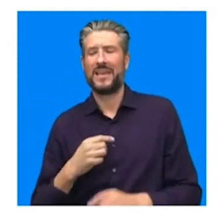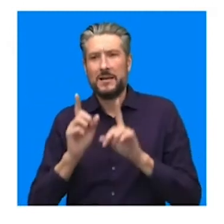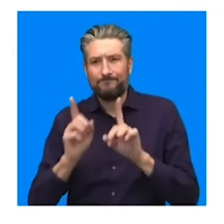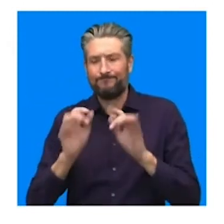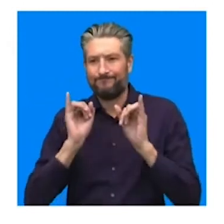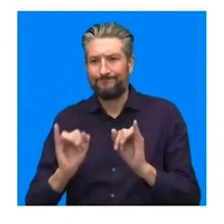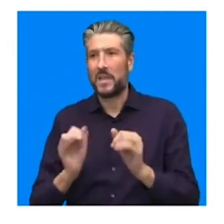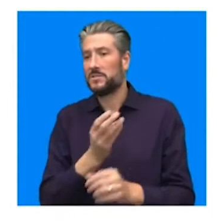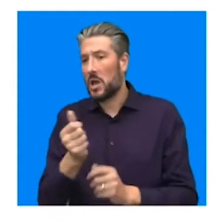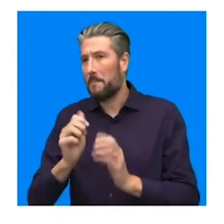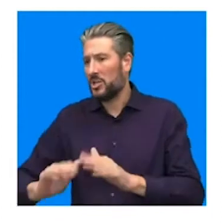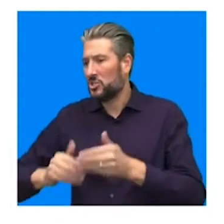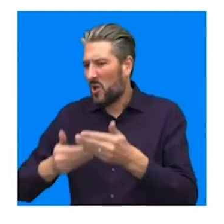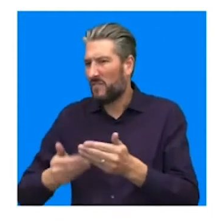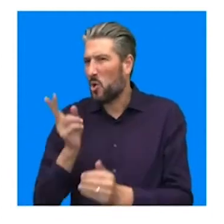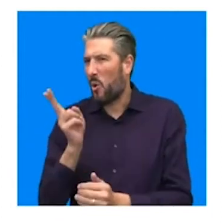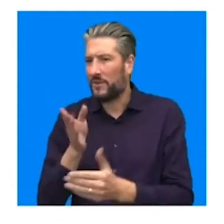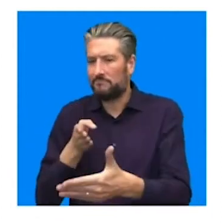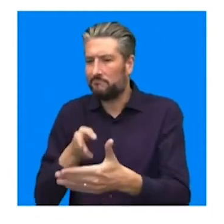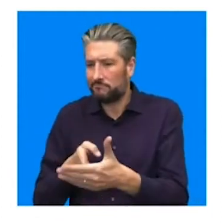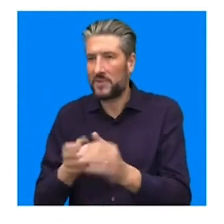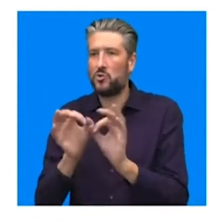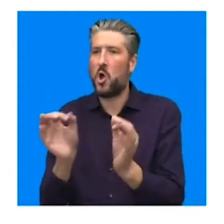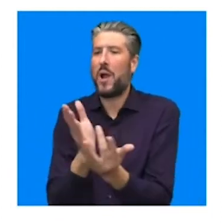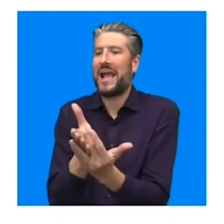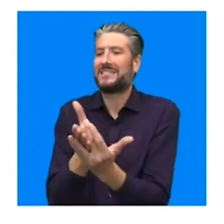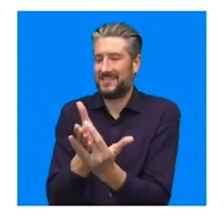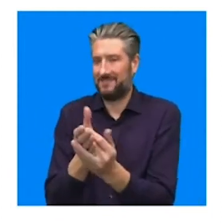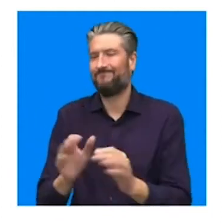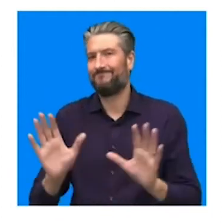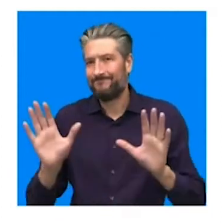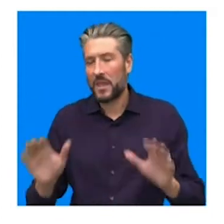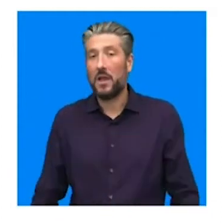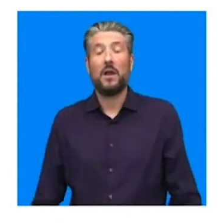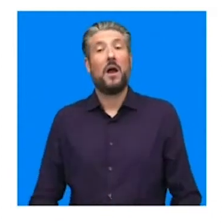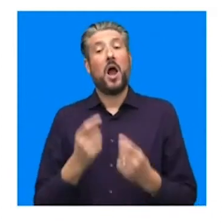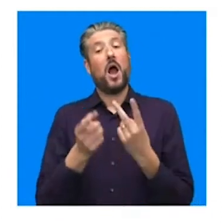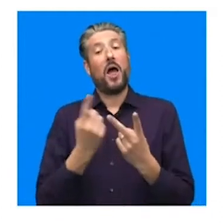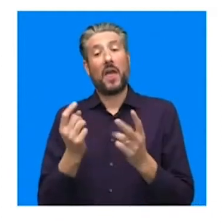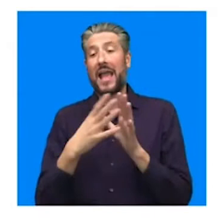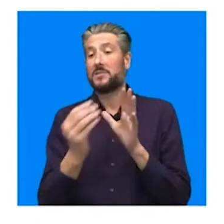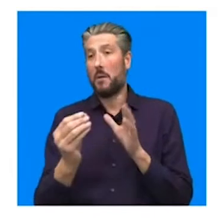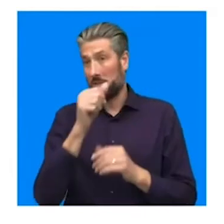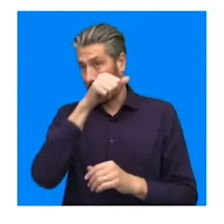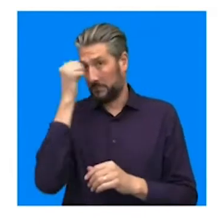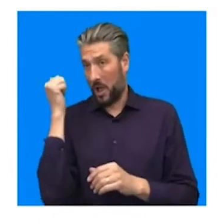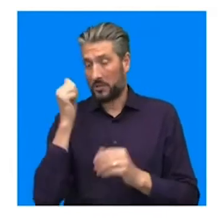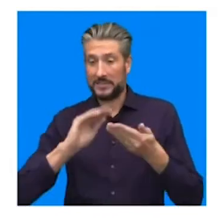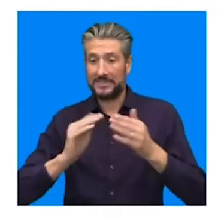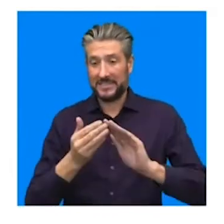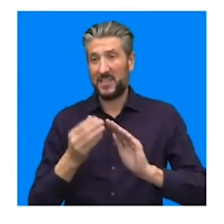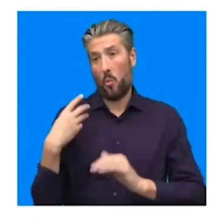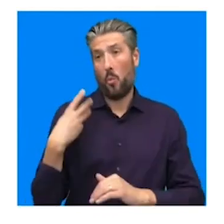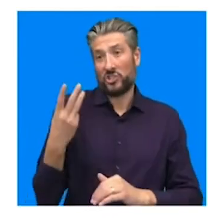accessible. Another example of a great smart city solution, I think here in my city, in Washington,